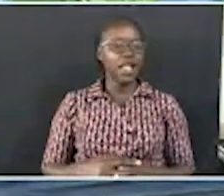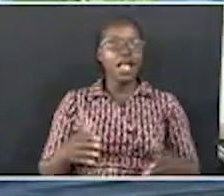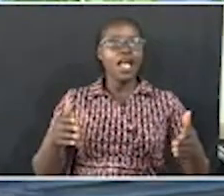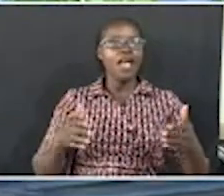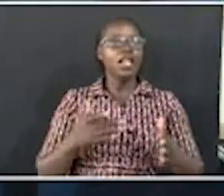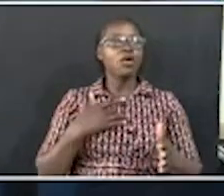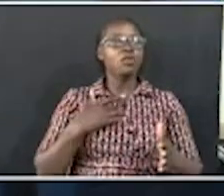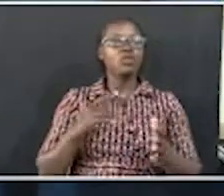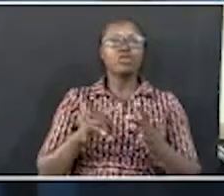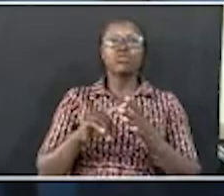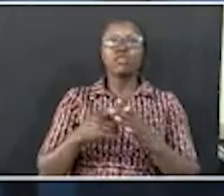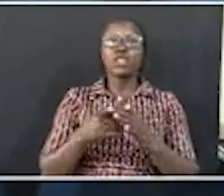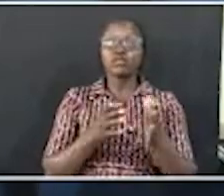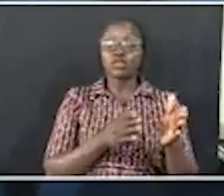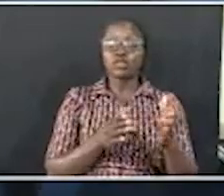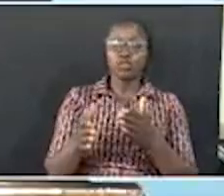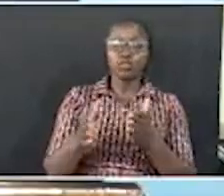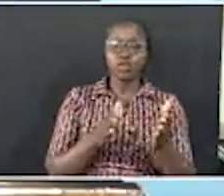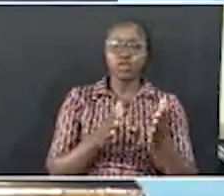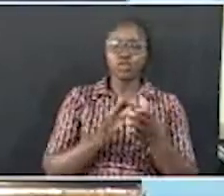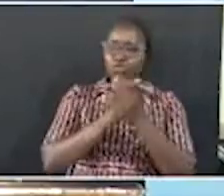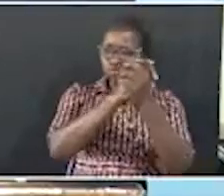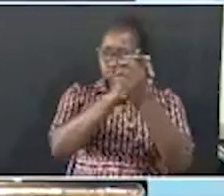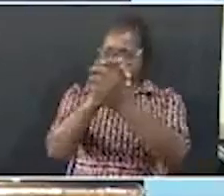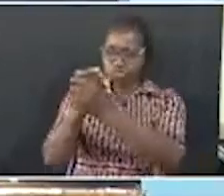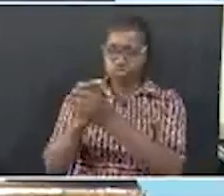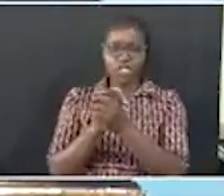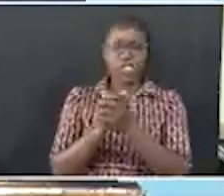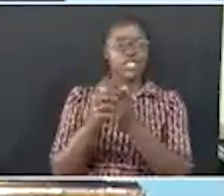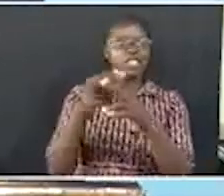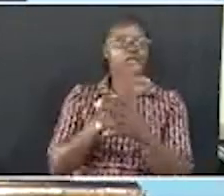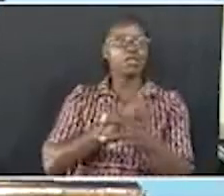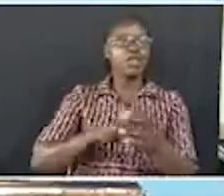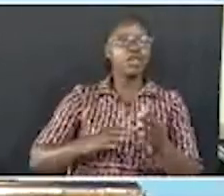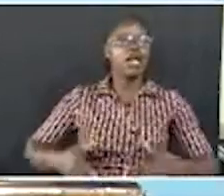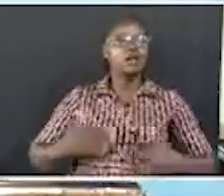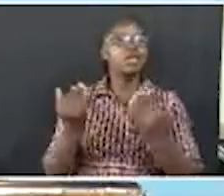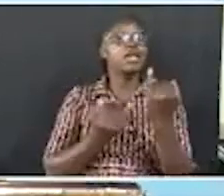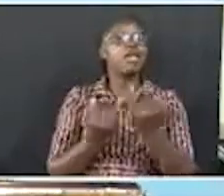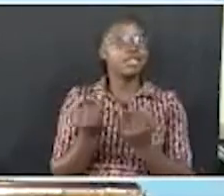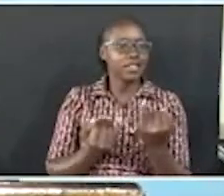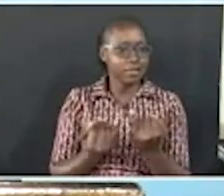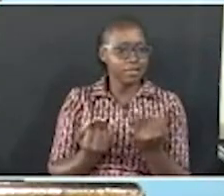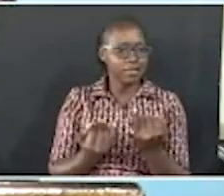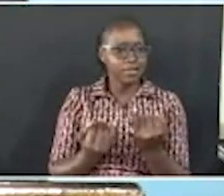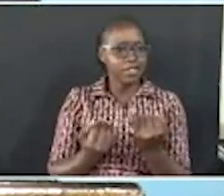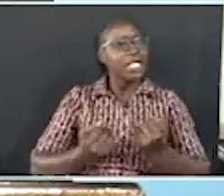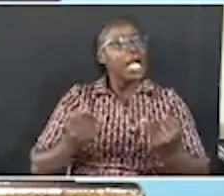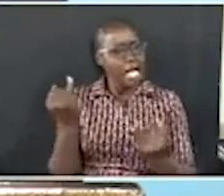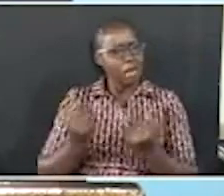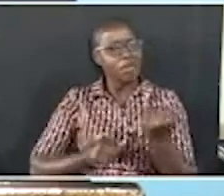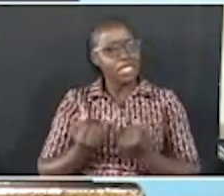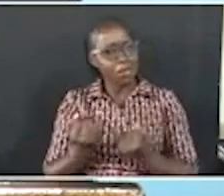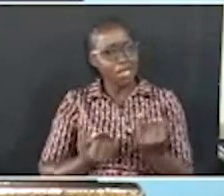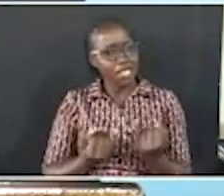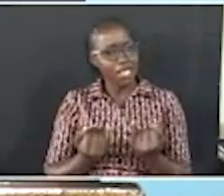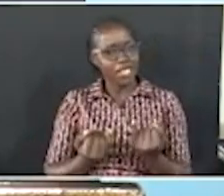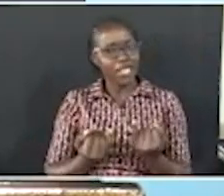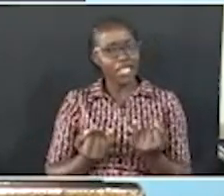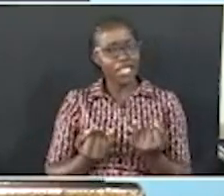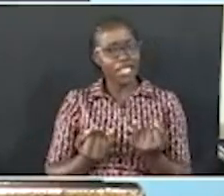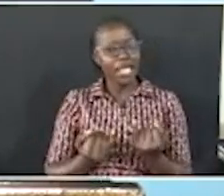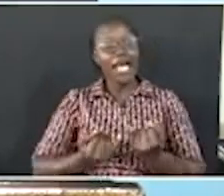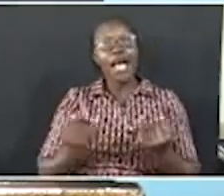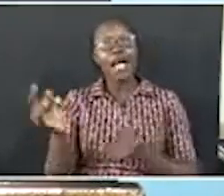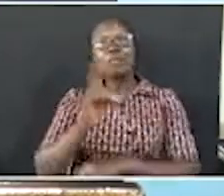Allow me to take this opportunity to greet you in the name of the Lord. Happy Sabbath. Amen. Happy Sabbath.